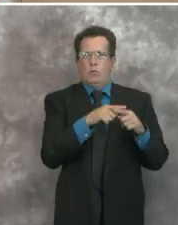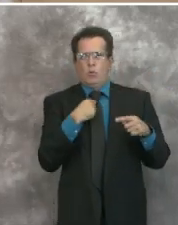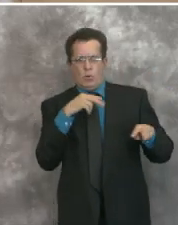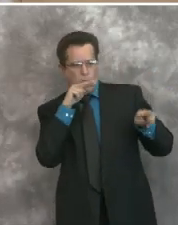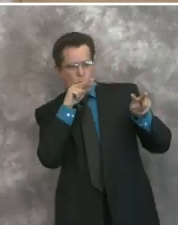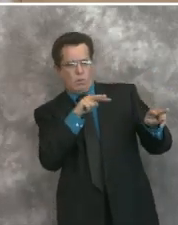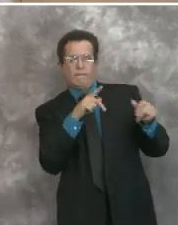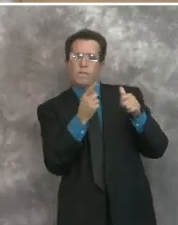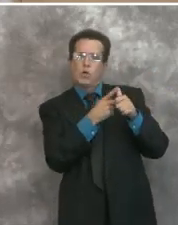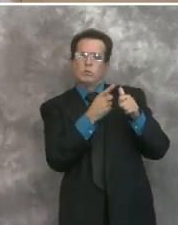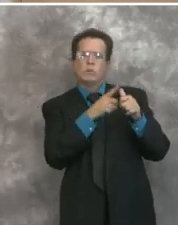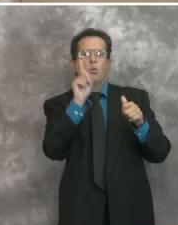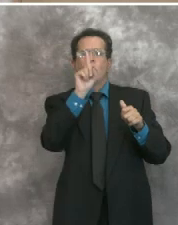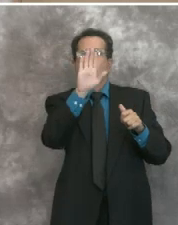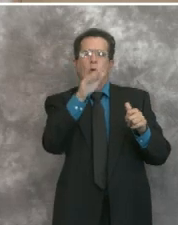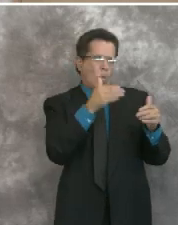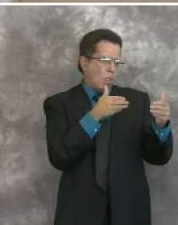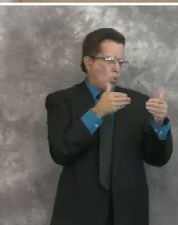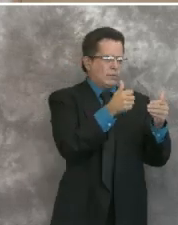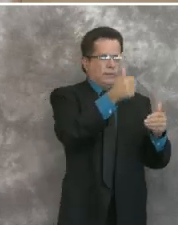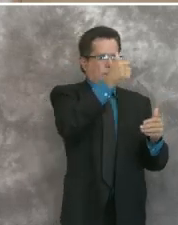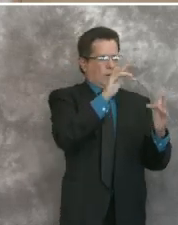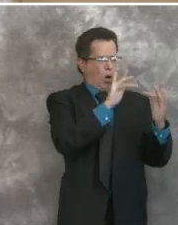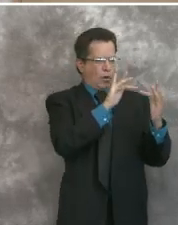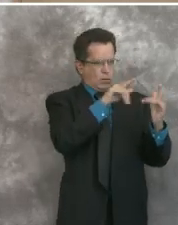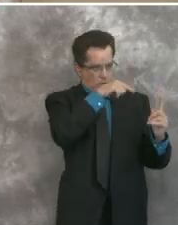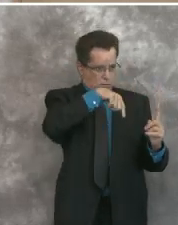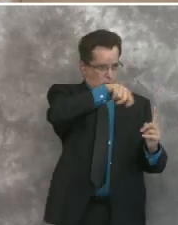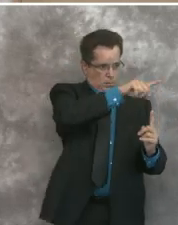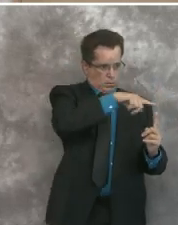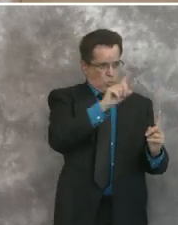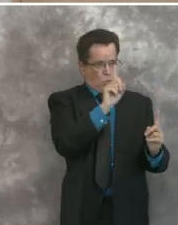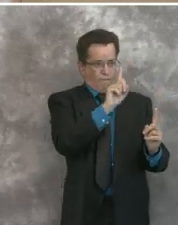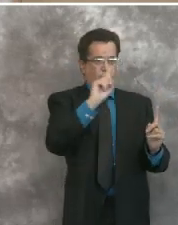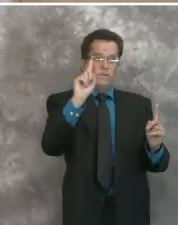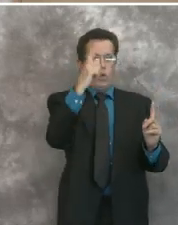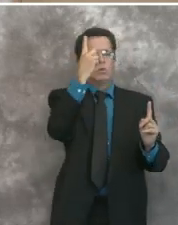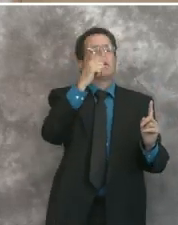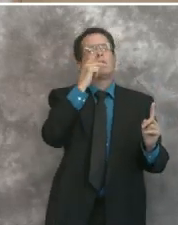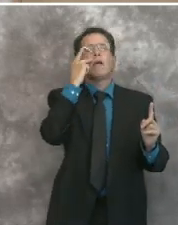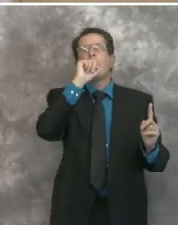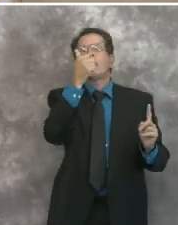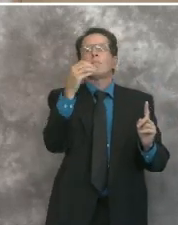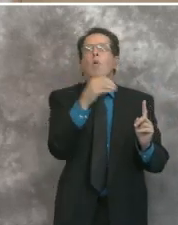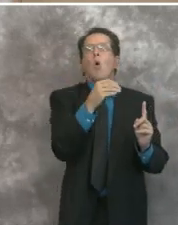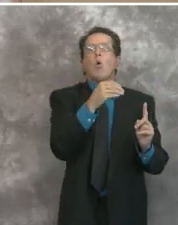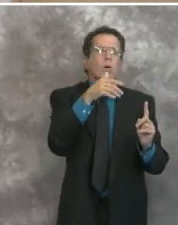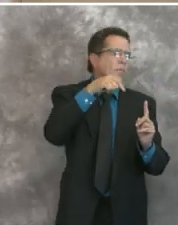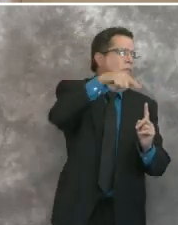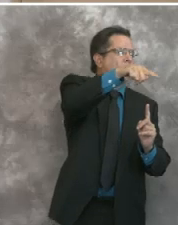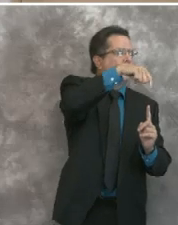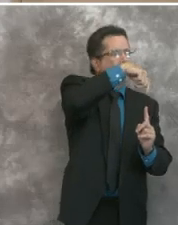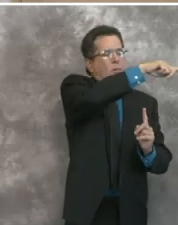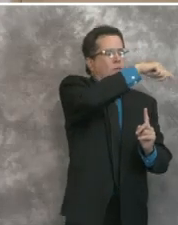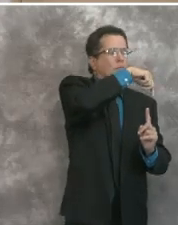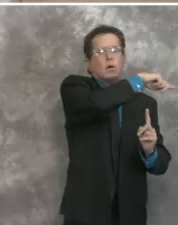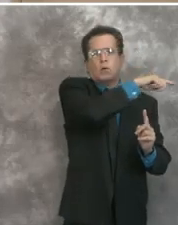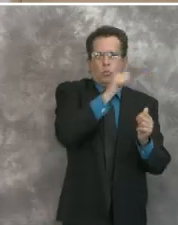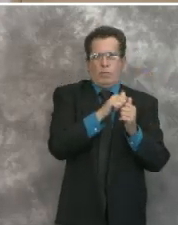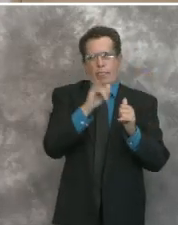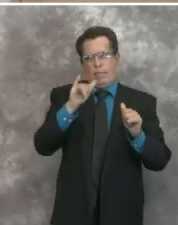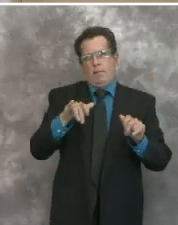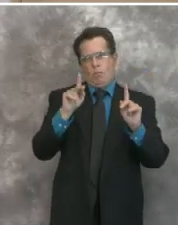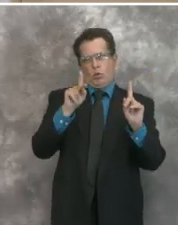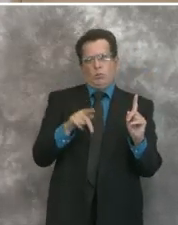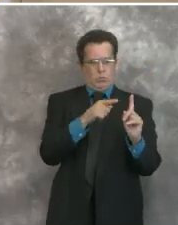first at the very close contacts, and then at any other contacts that might be associated with an